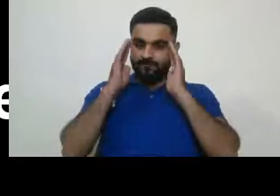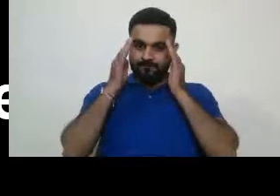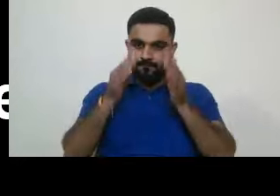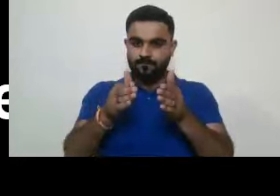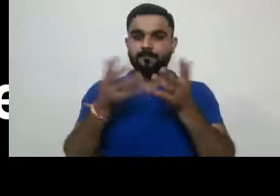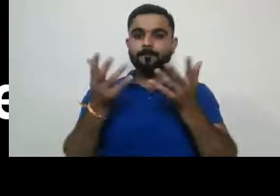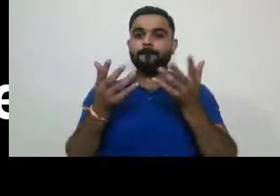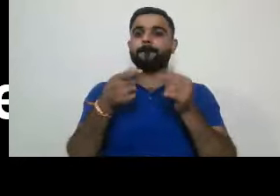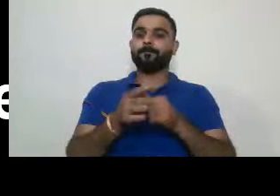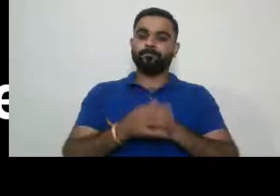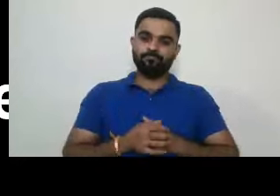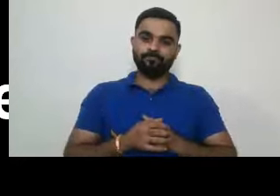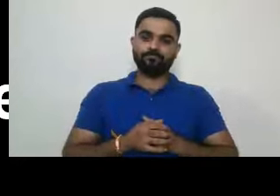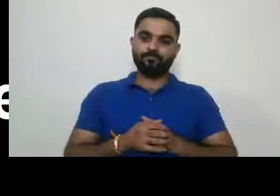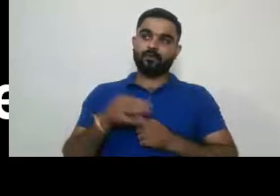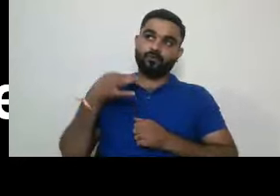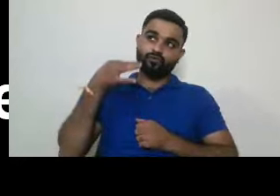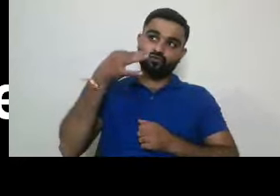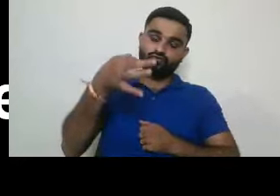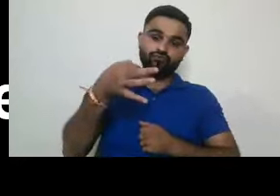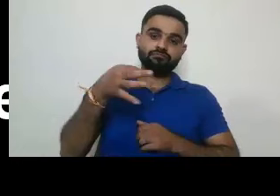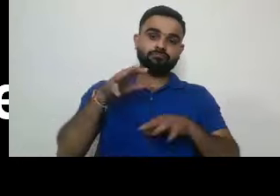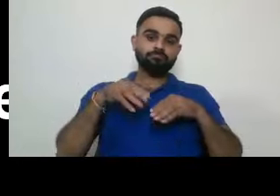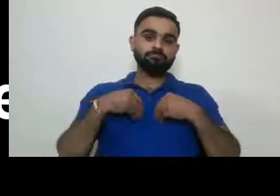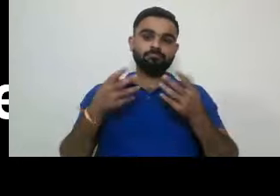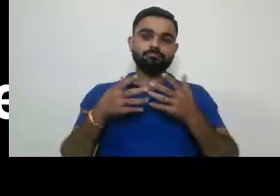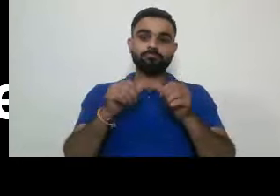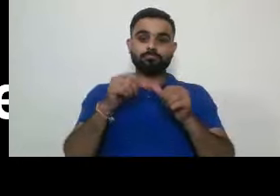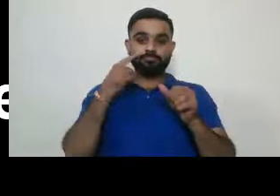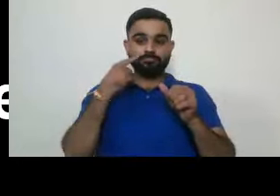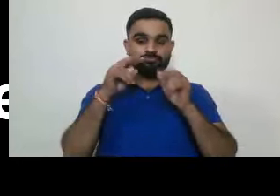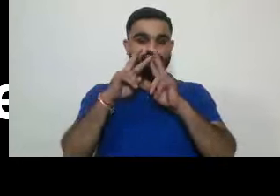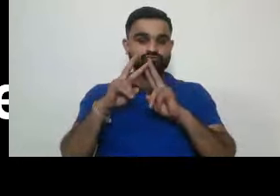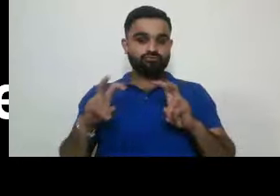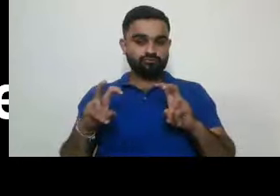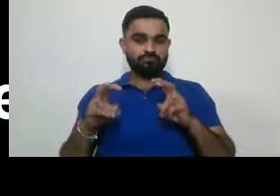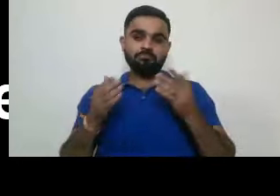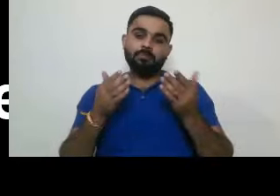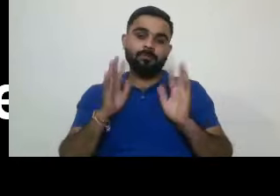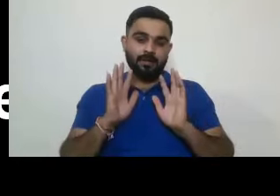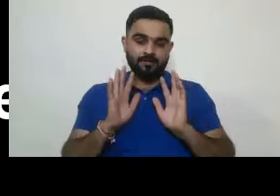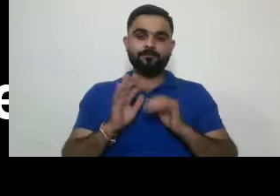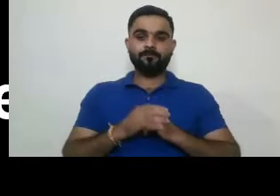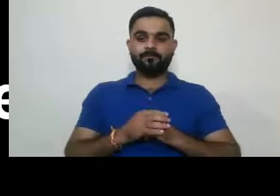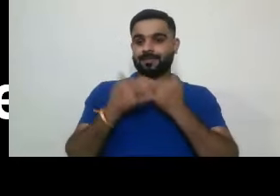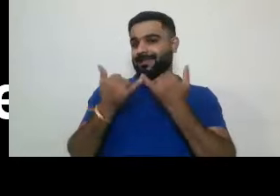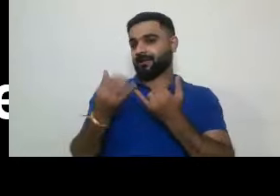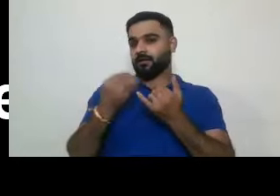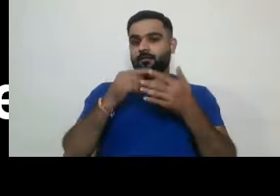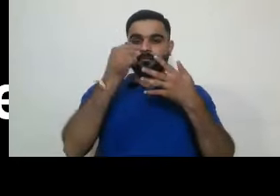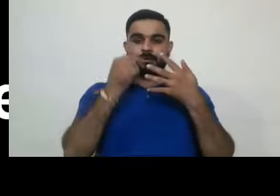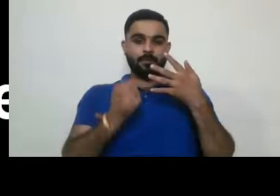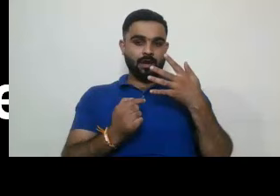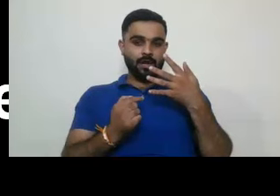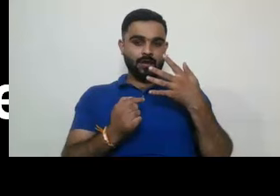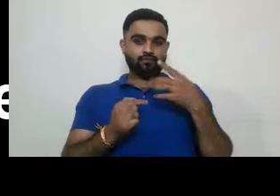our future considerations for AI research would be. Now, some key points